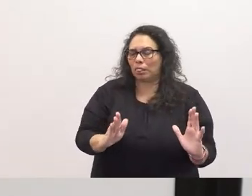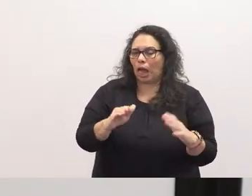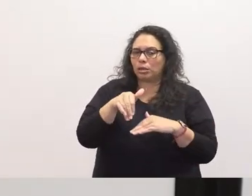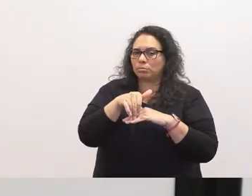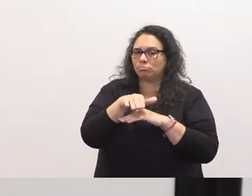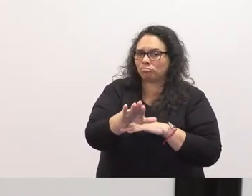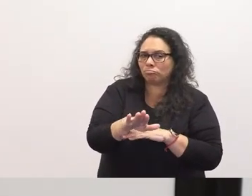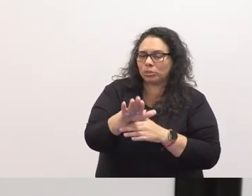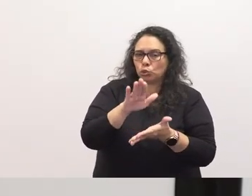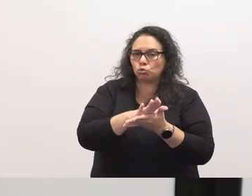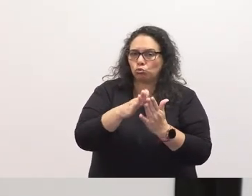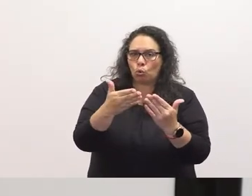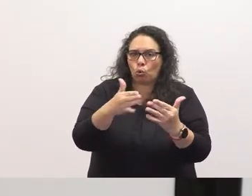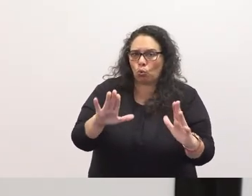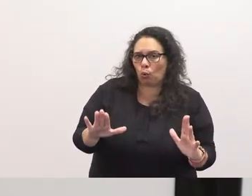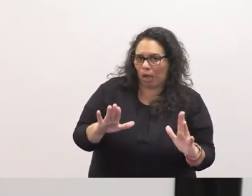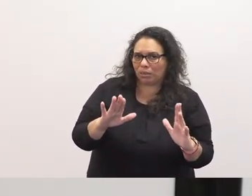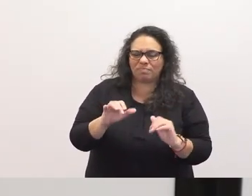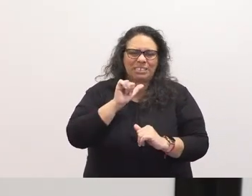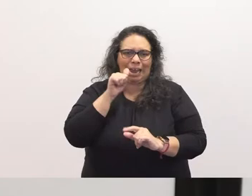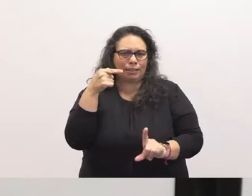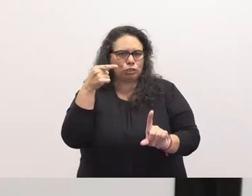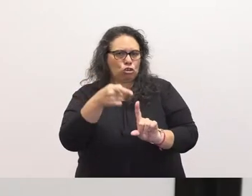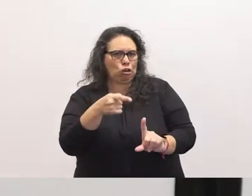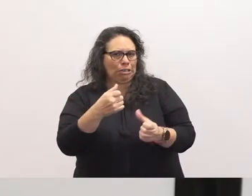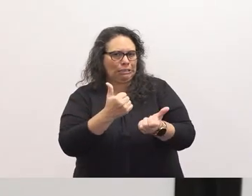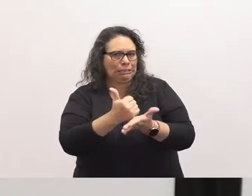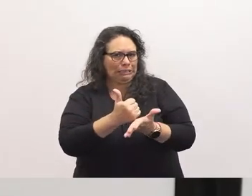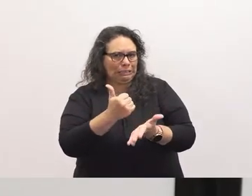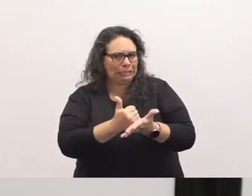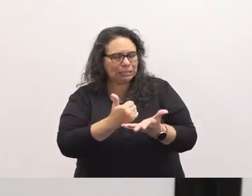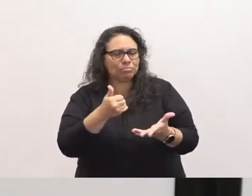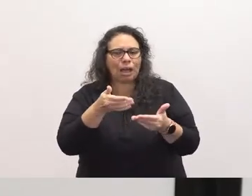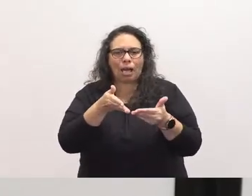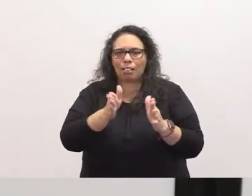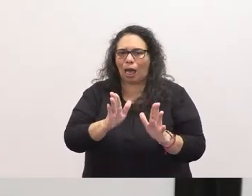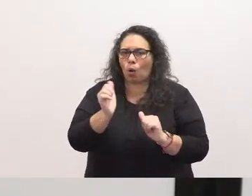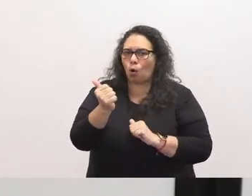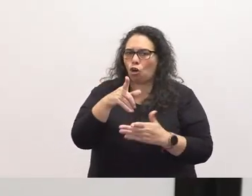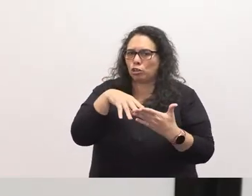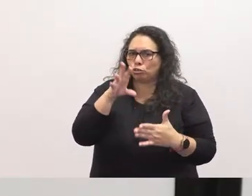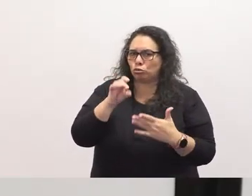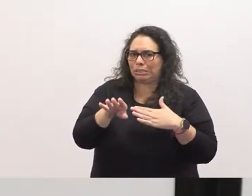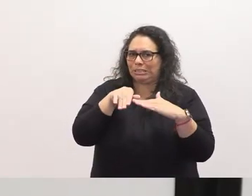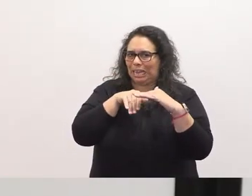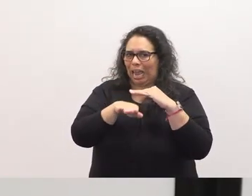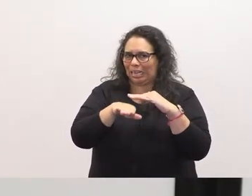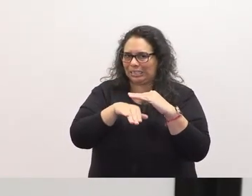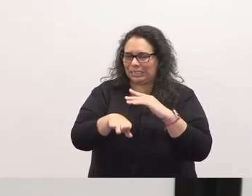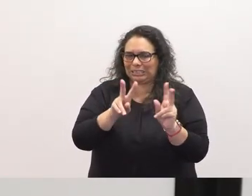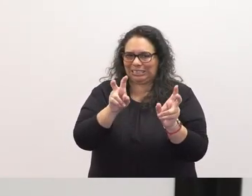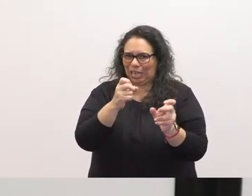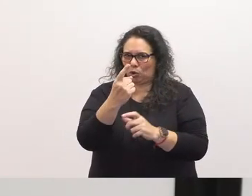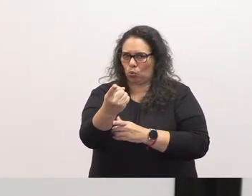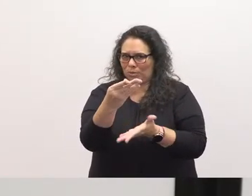under that school-wide designation rather than the targeted assistance, really Perfect. Allowing all students to access the Title I funds at That's those great. School sites. That's